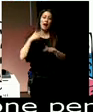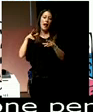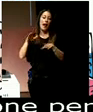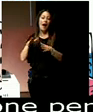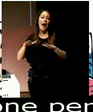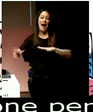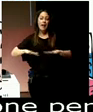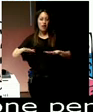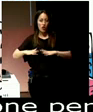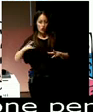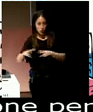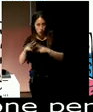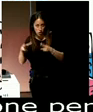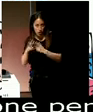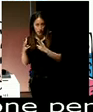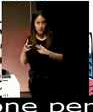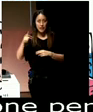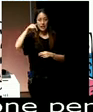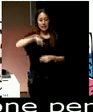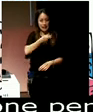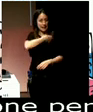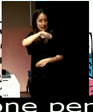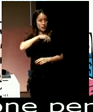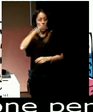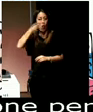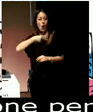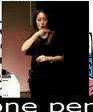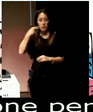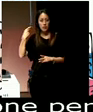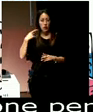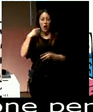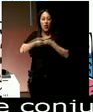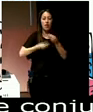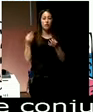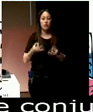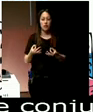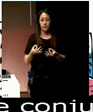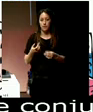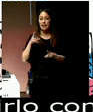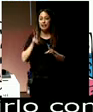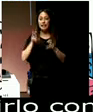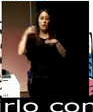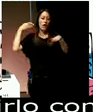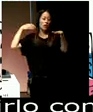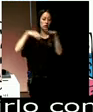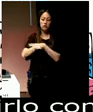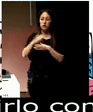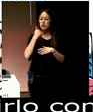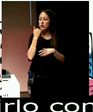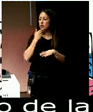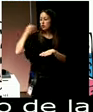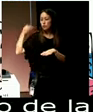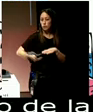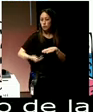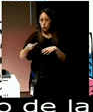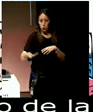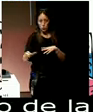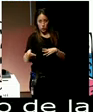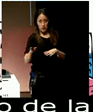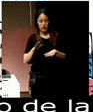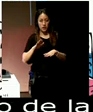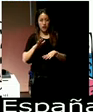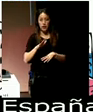technology in the service of social action. In Spain, this commitment is developed, taking into account that